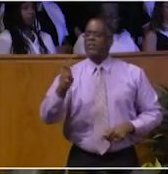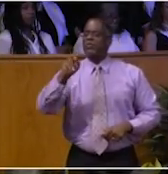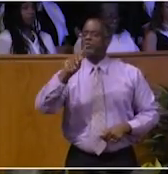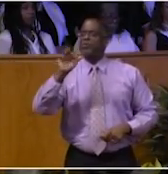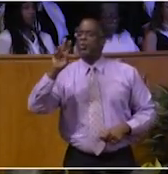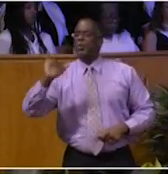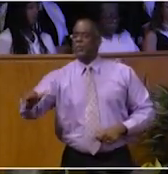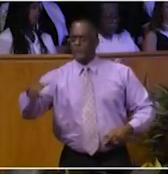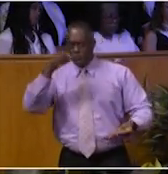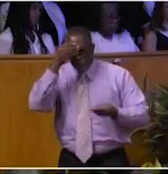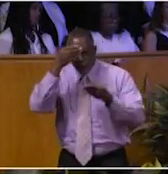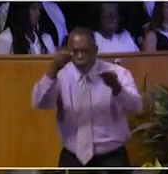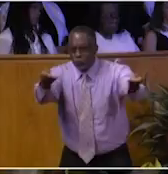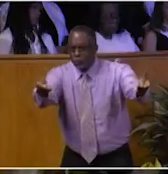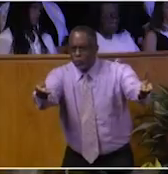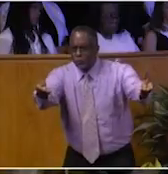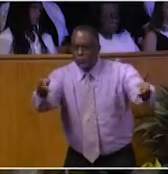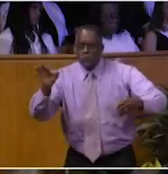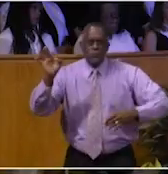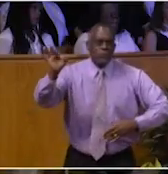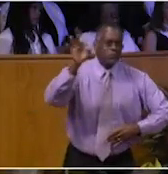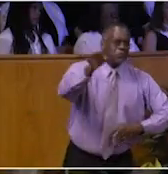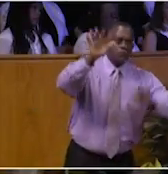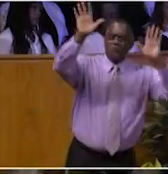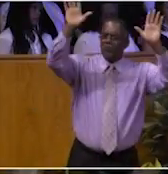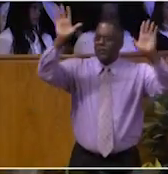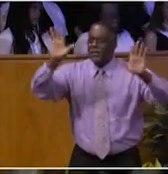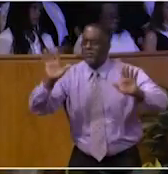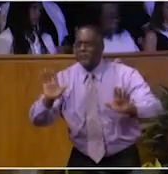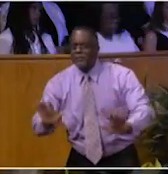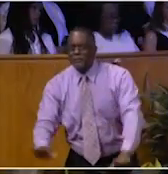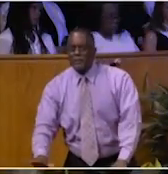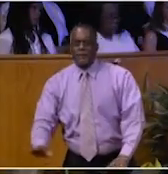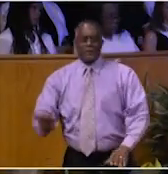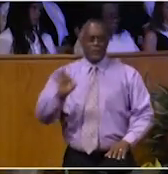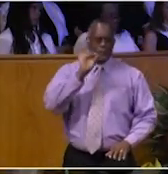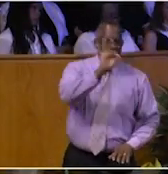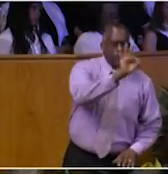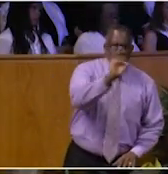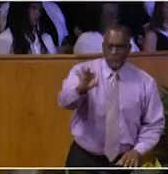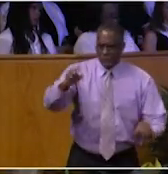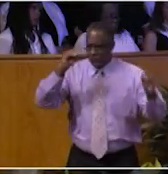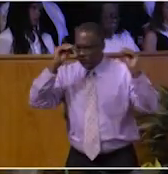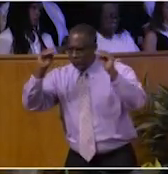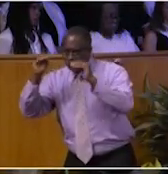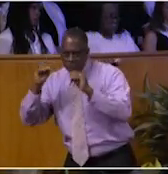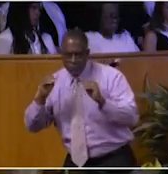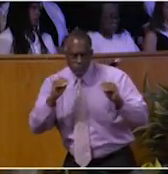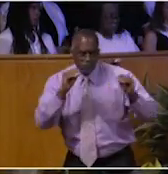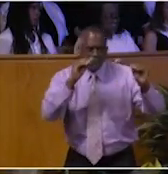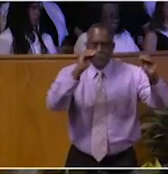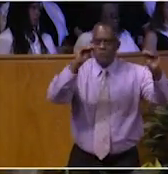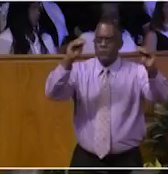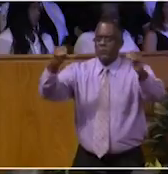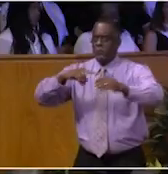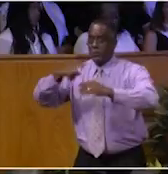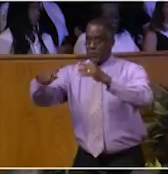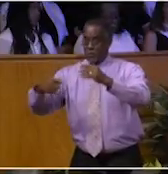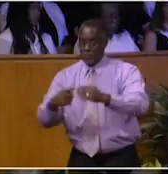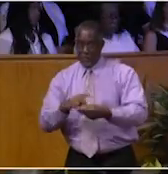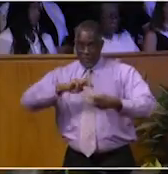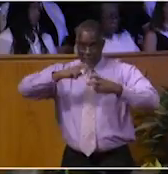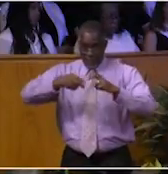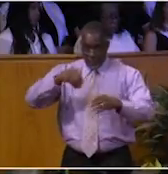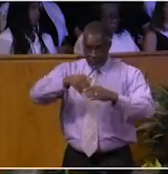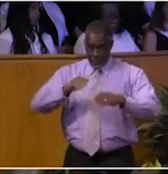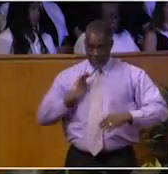on Sunday after Sunday, pulling pages from the narratives across this country,